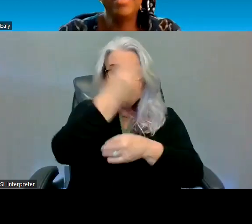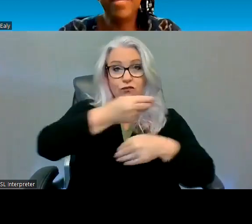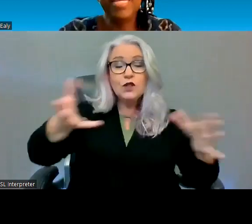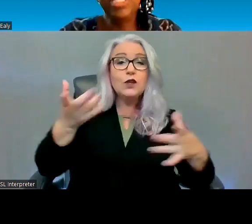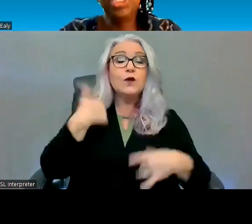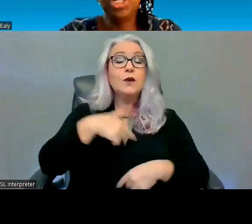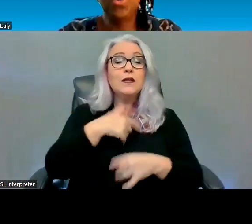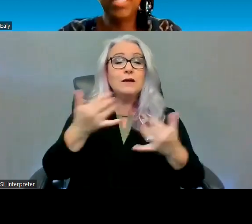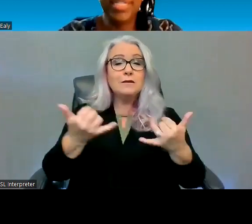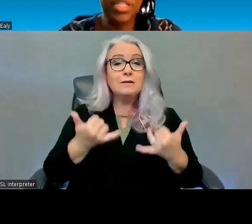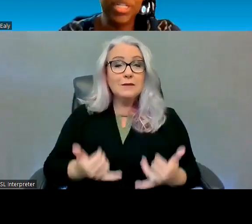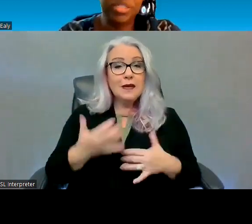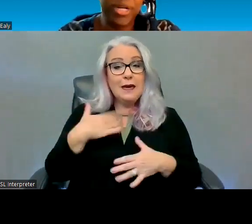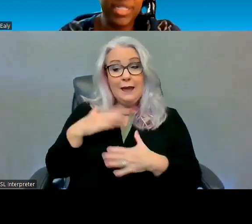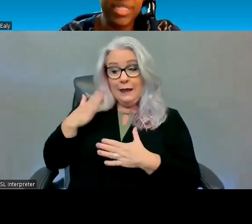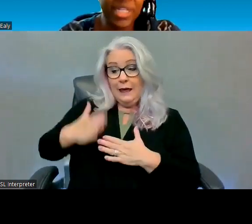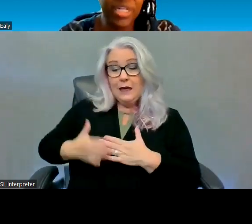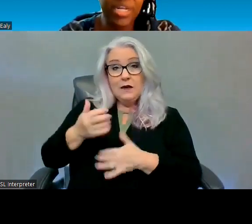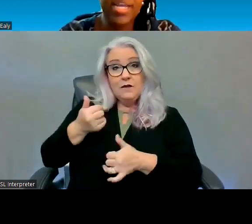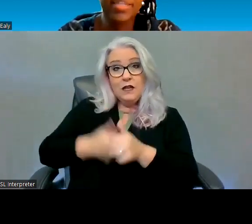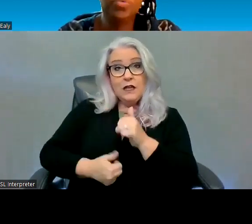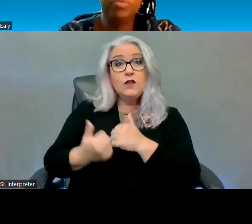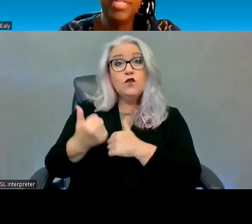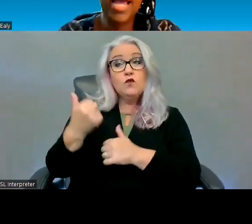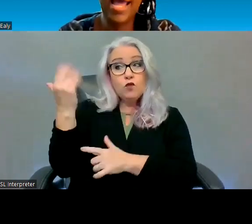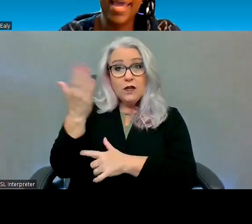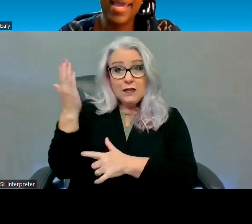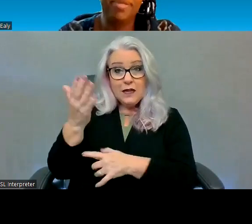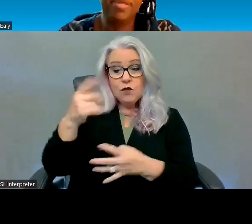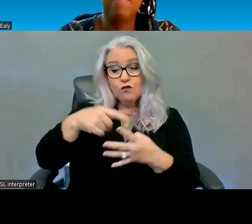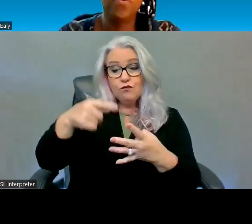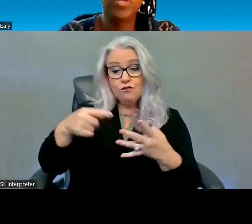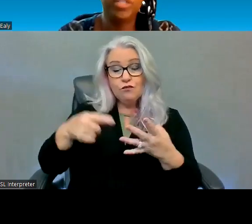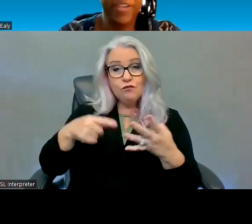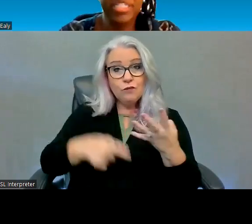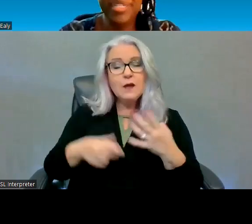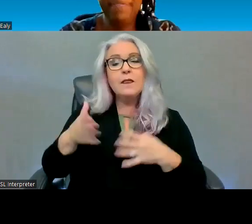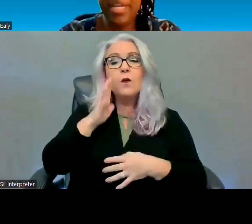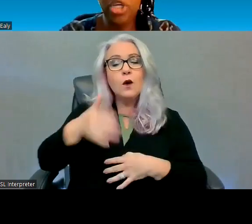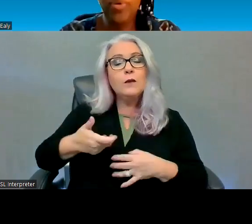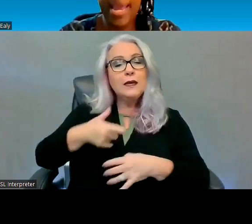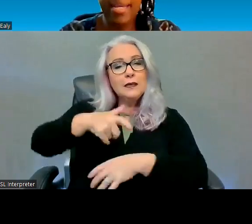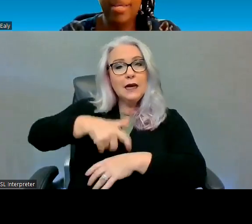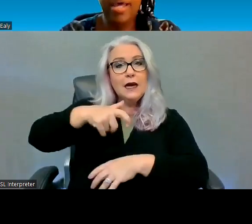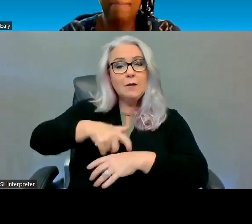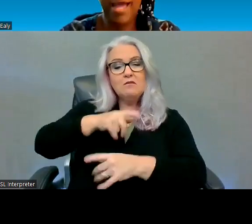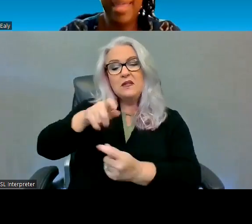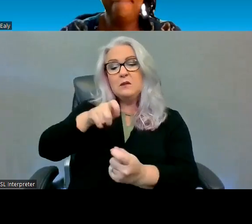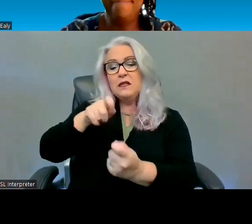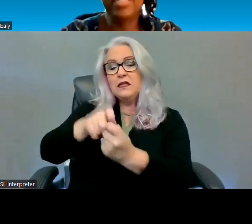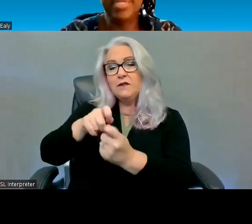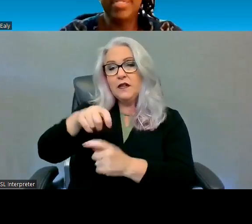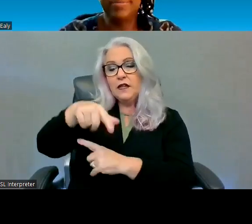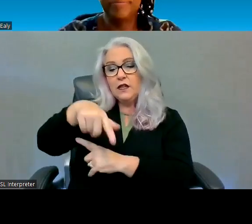end of each organization's presentation, there will be time for very specific Q&A about